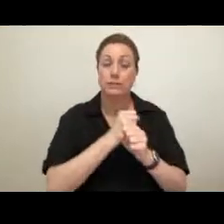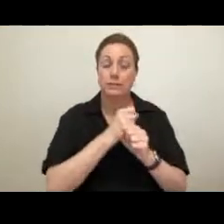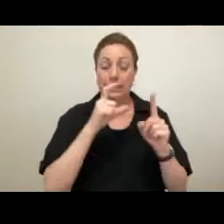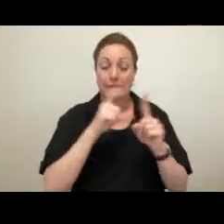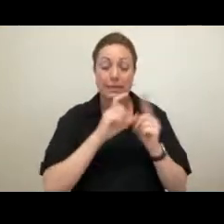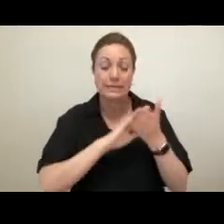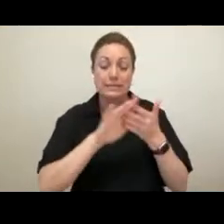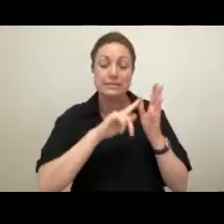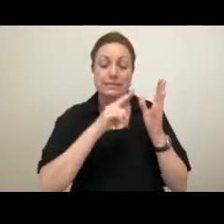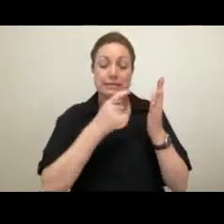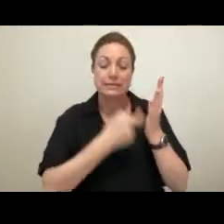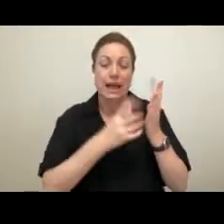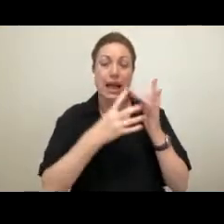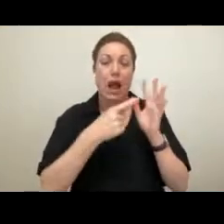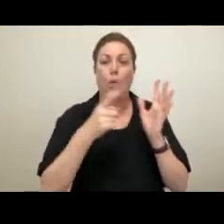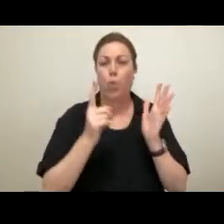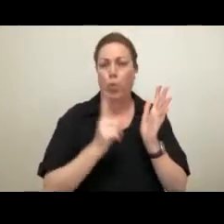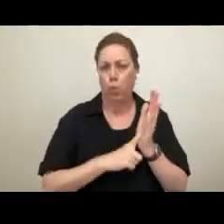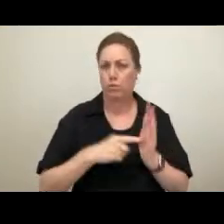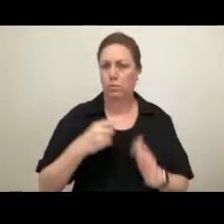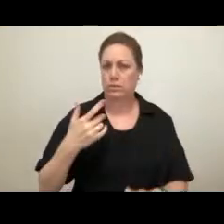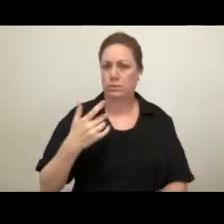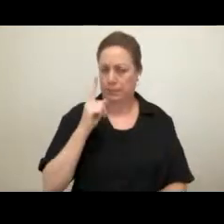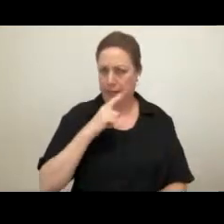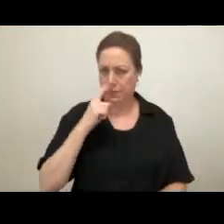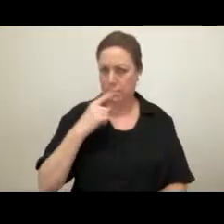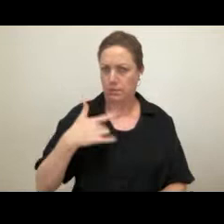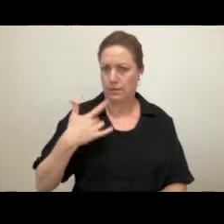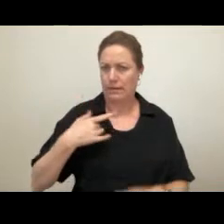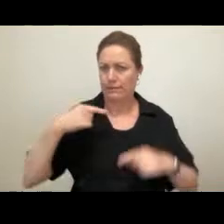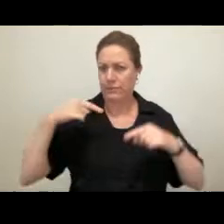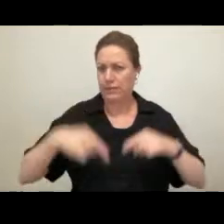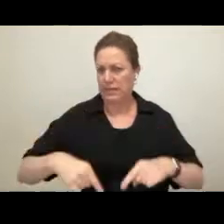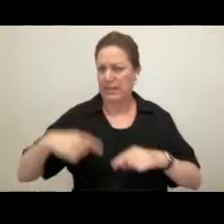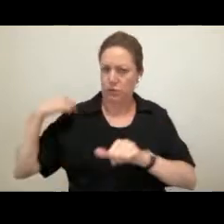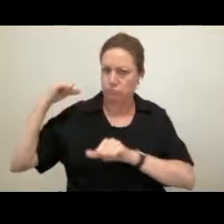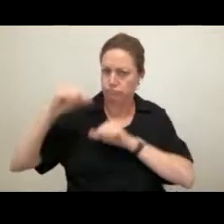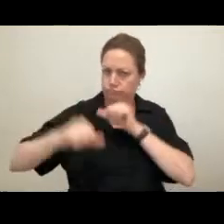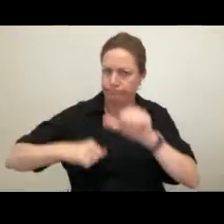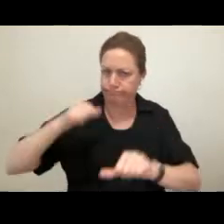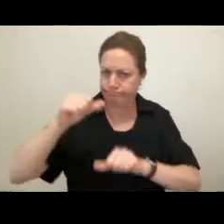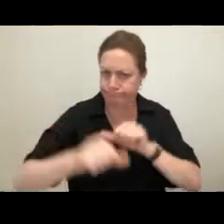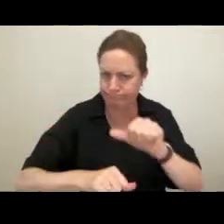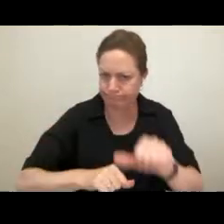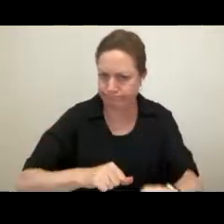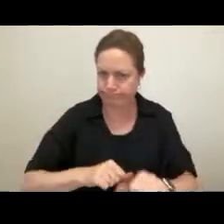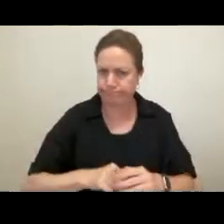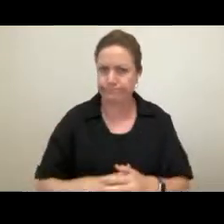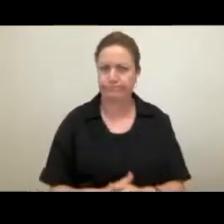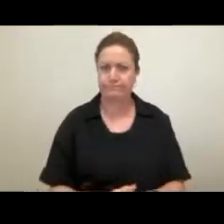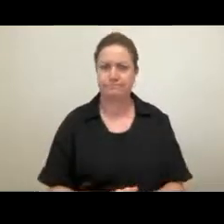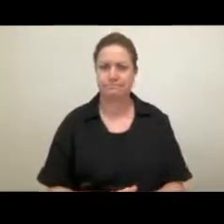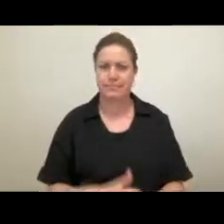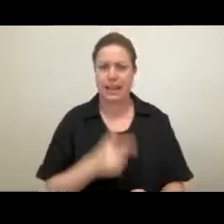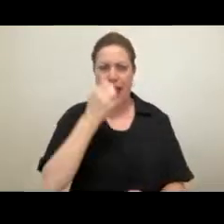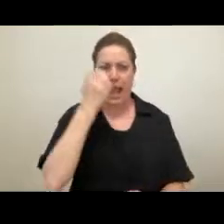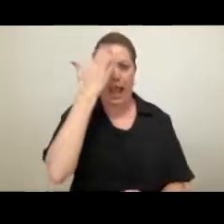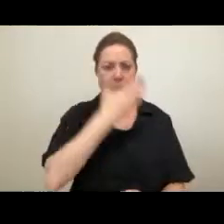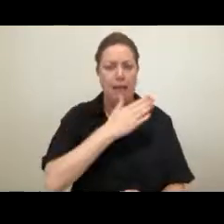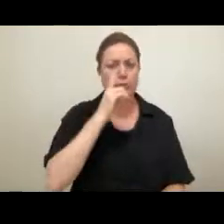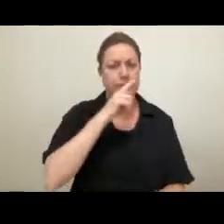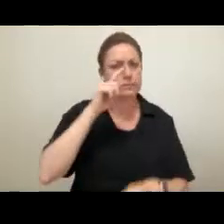and the cultural diasporas of diverse Aboriginal people also call this place home. It is an incredible place, the Sydney